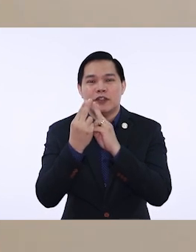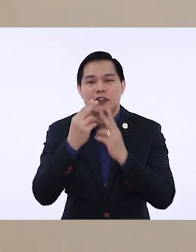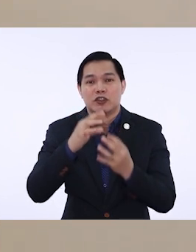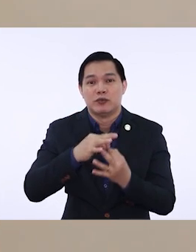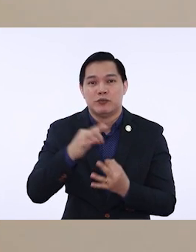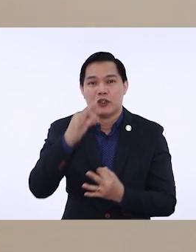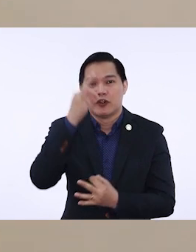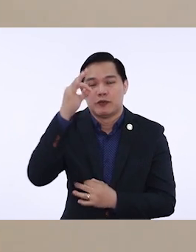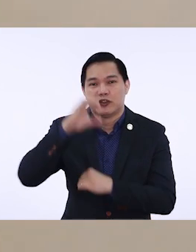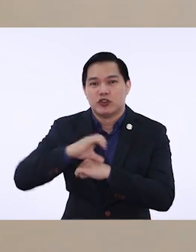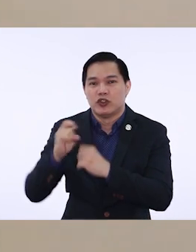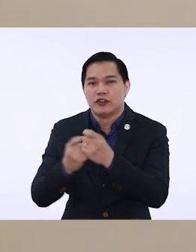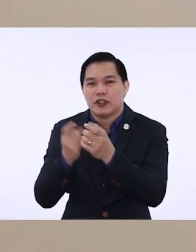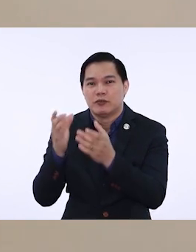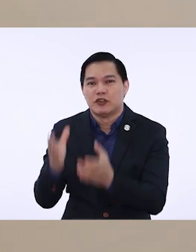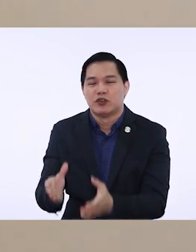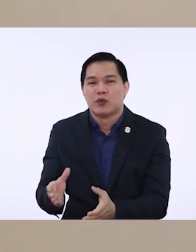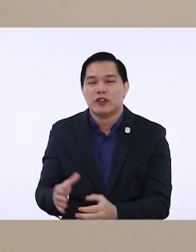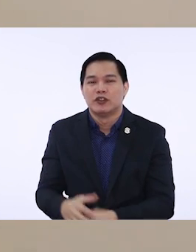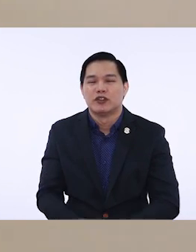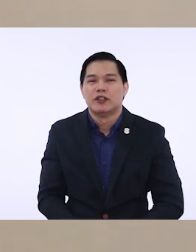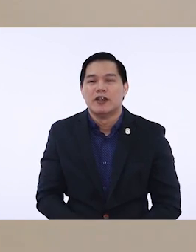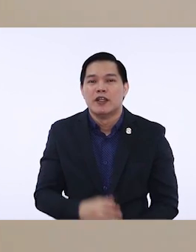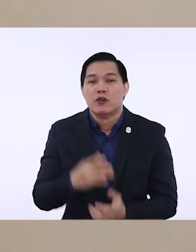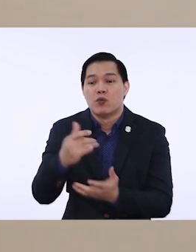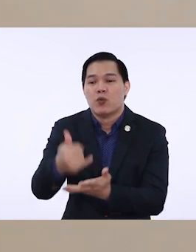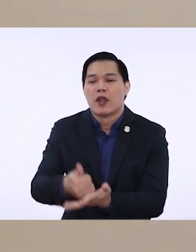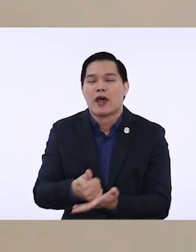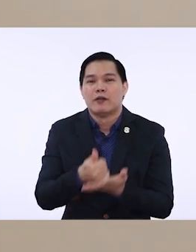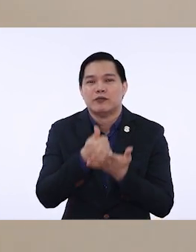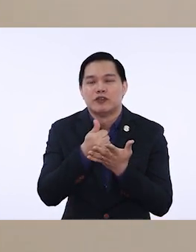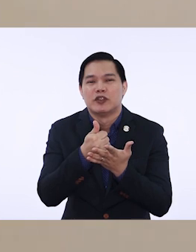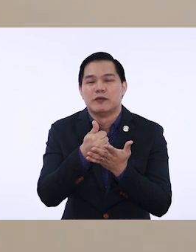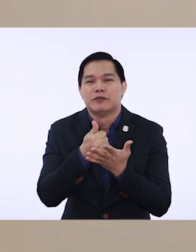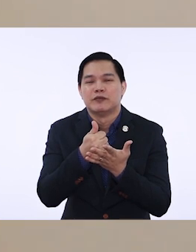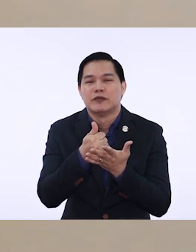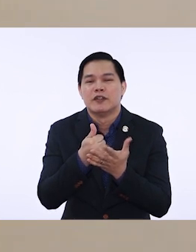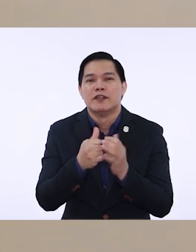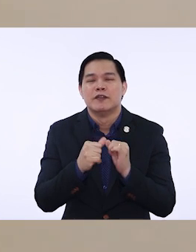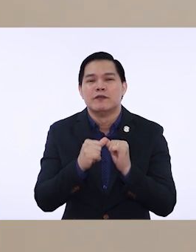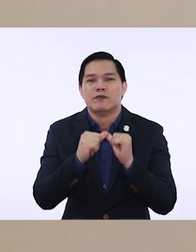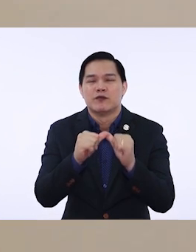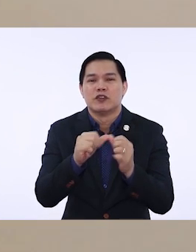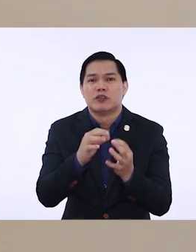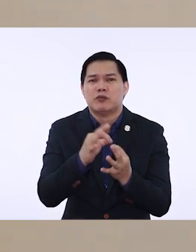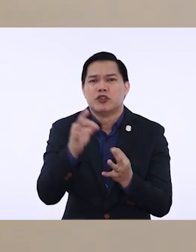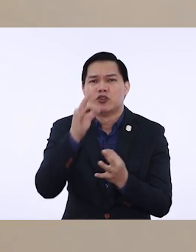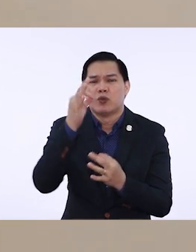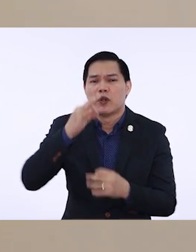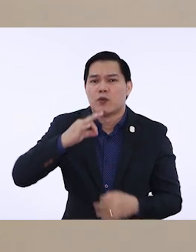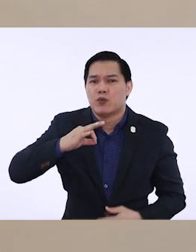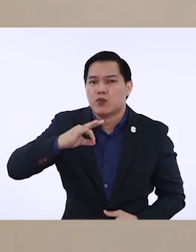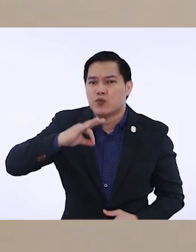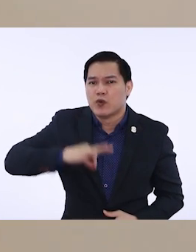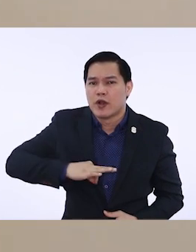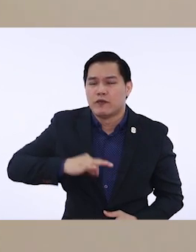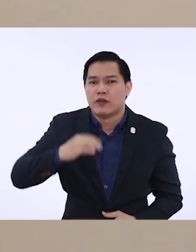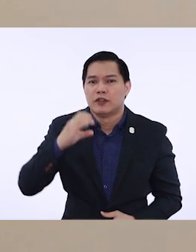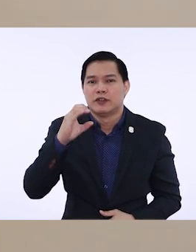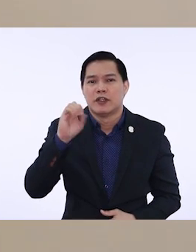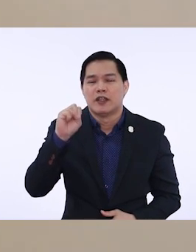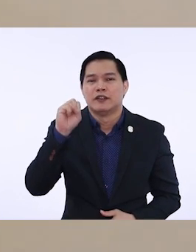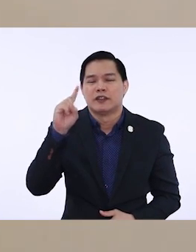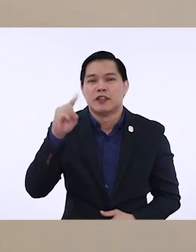the church administration, and we will help them in caring for the spiritual welfare of our